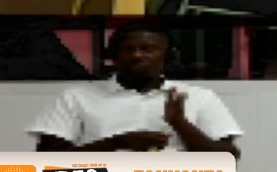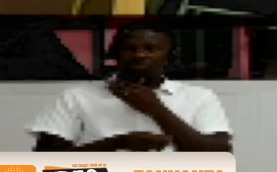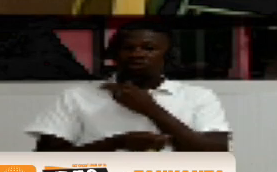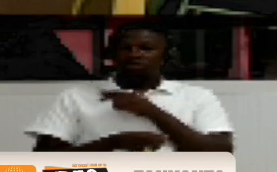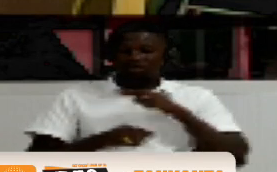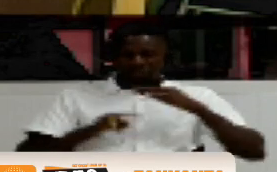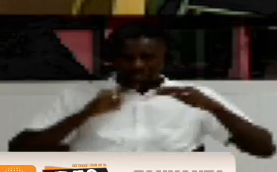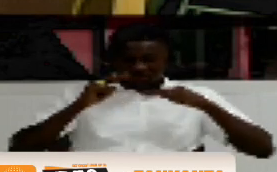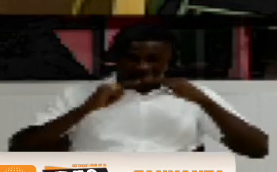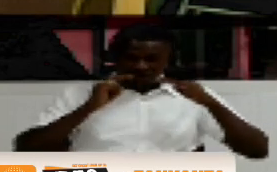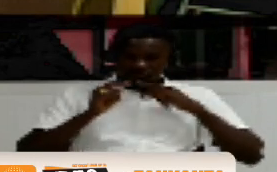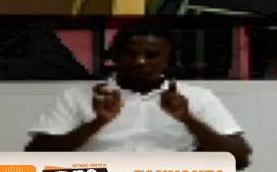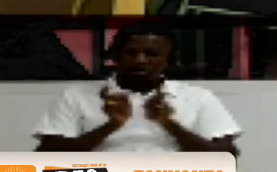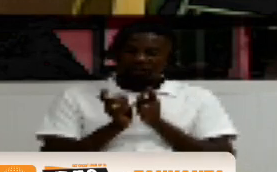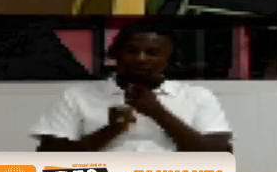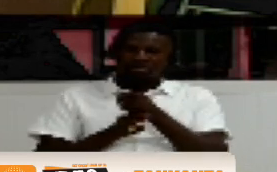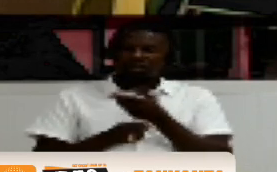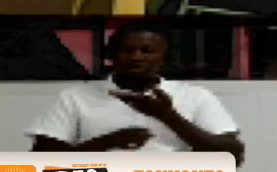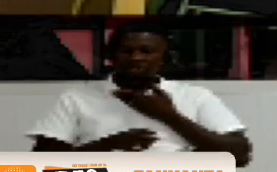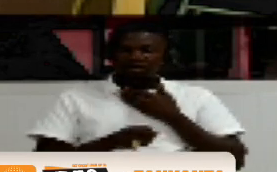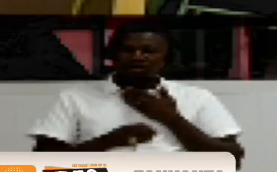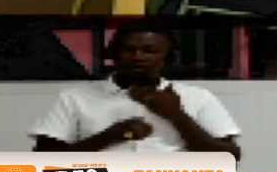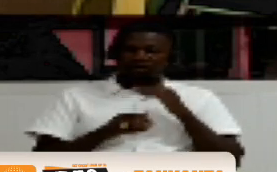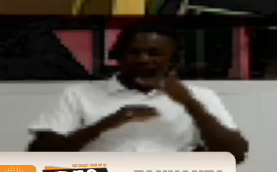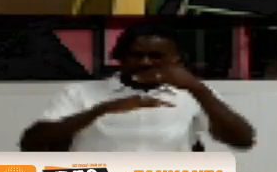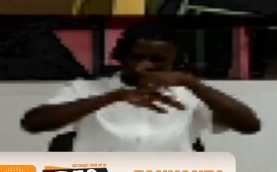restaurant with him and have dinner.